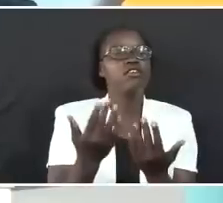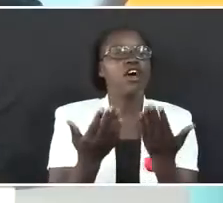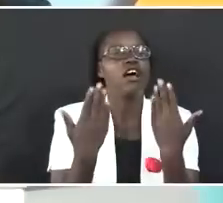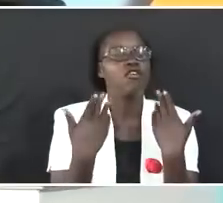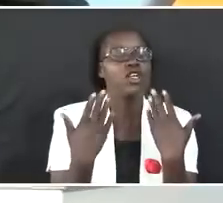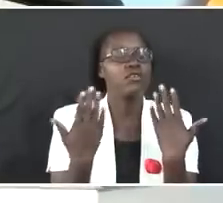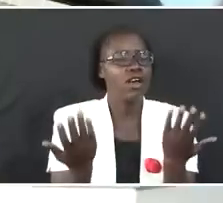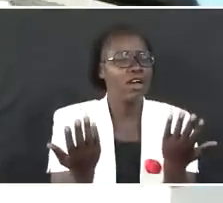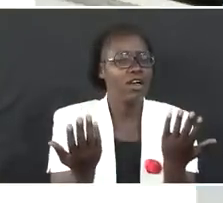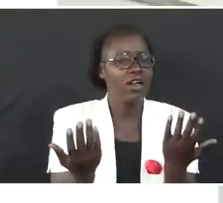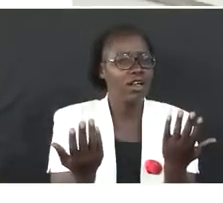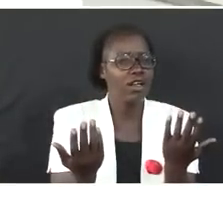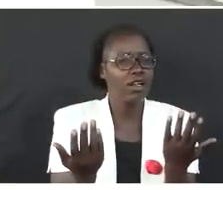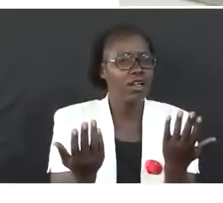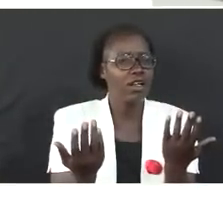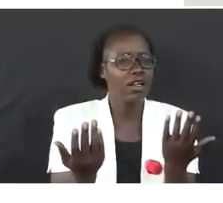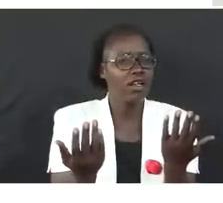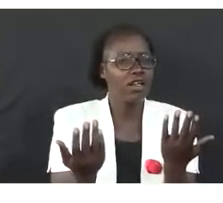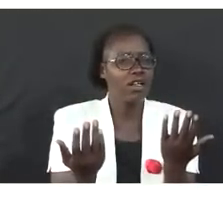forever?